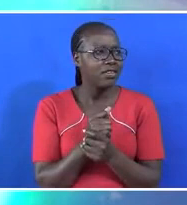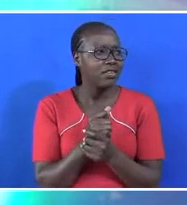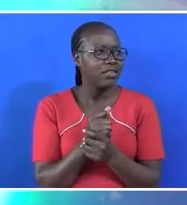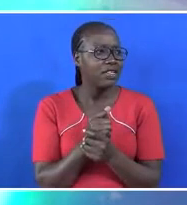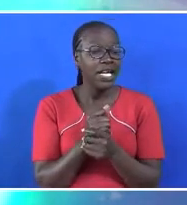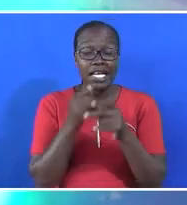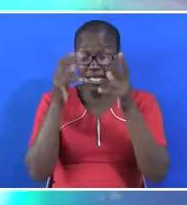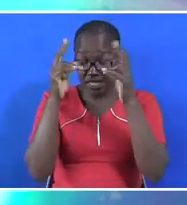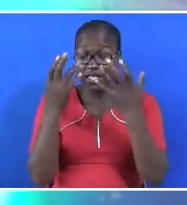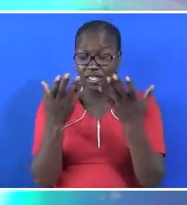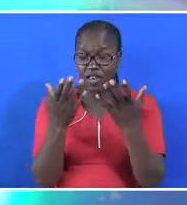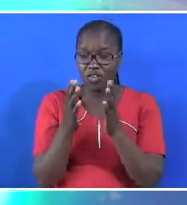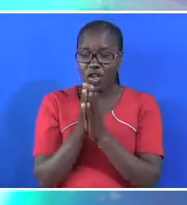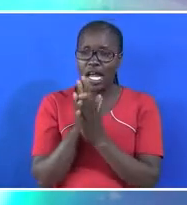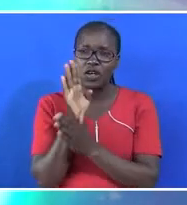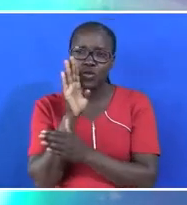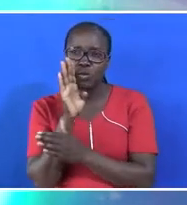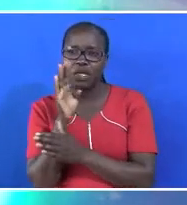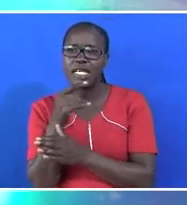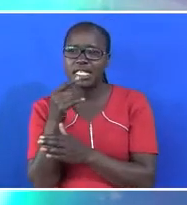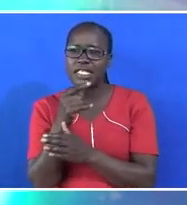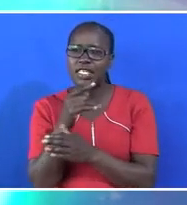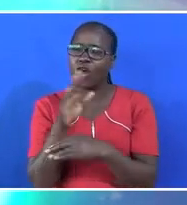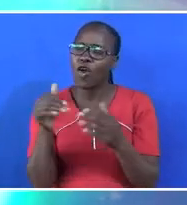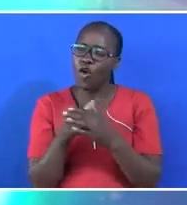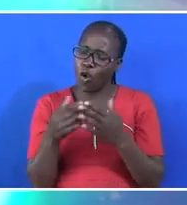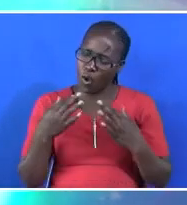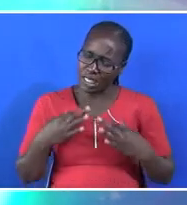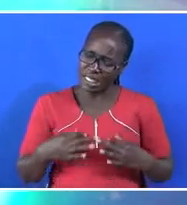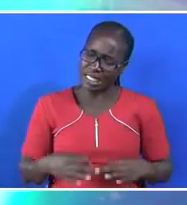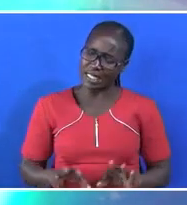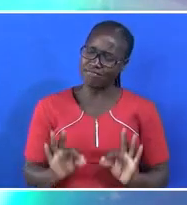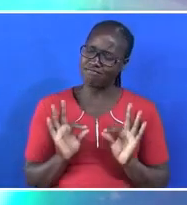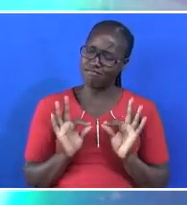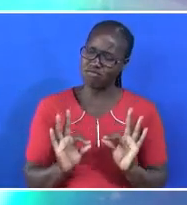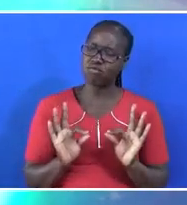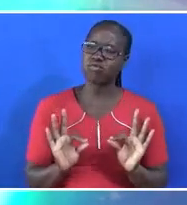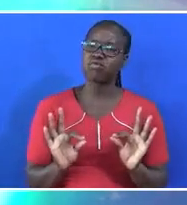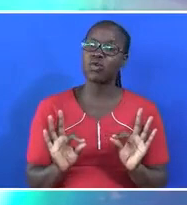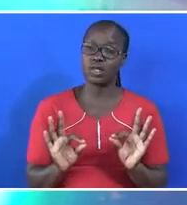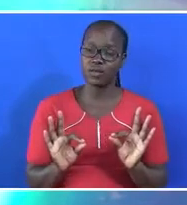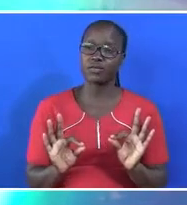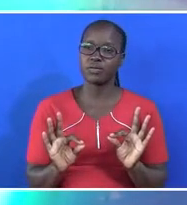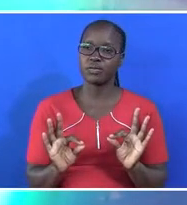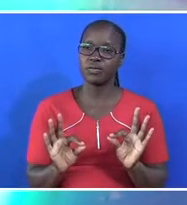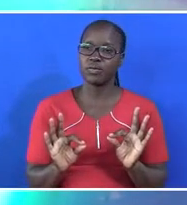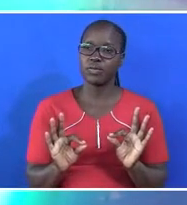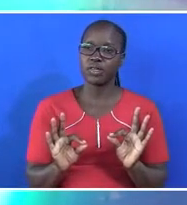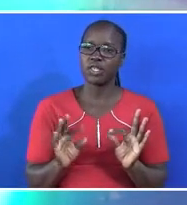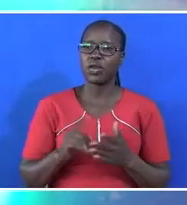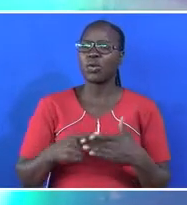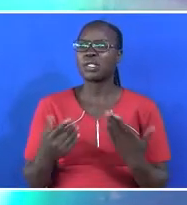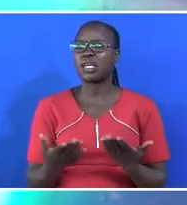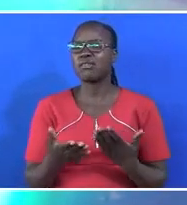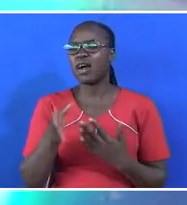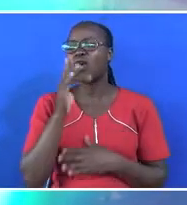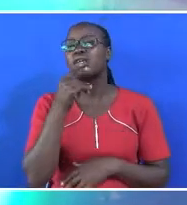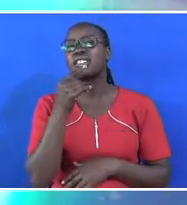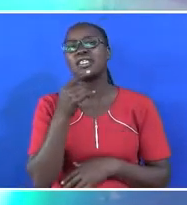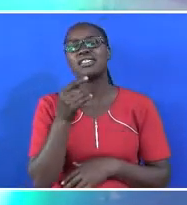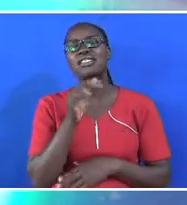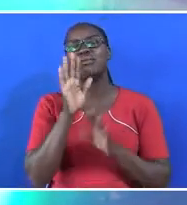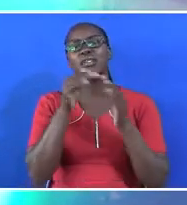The devil has whispered and said all dressing is okay. Because it doesn't matter what God